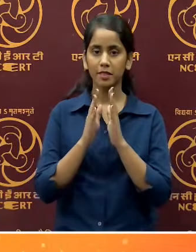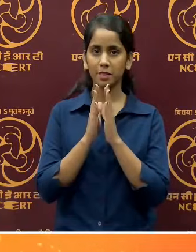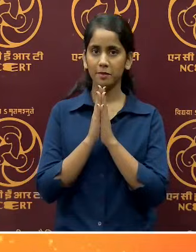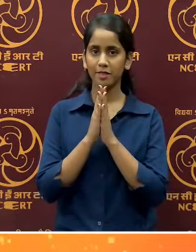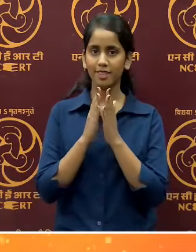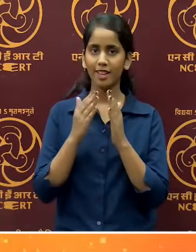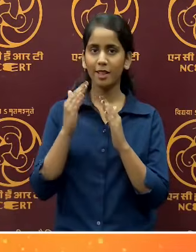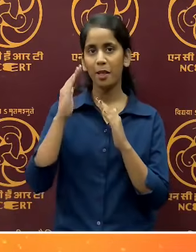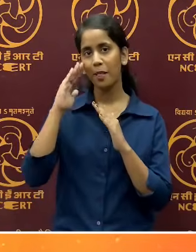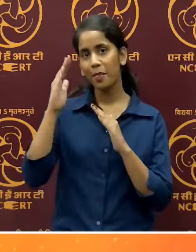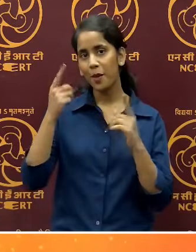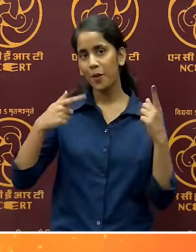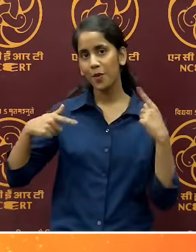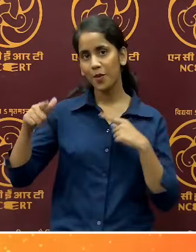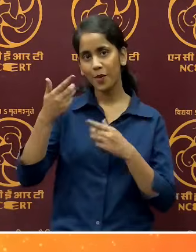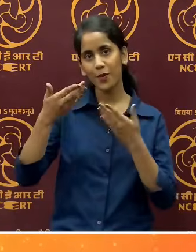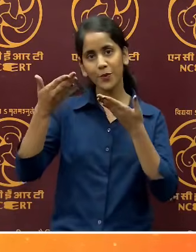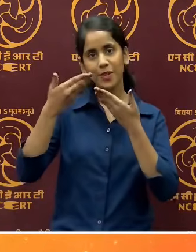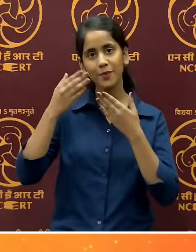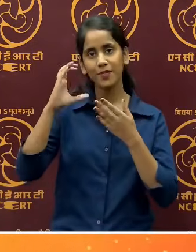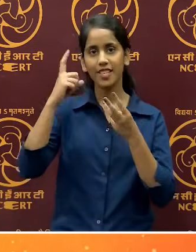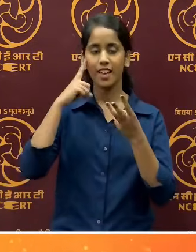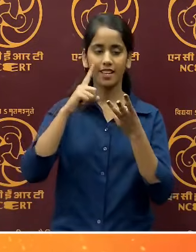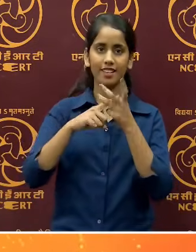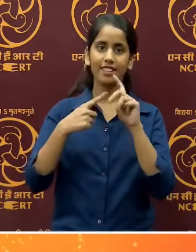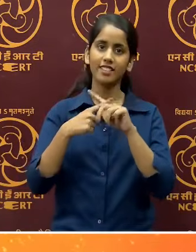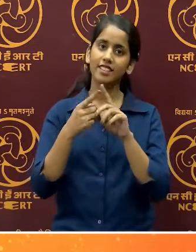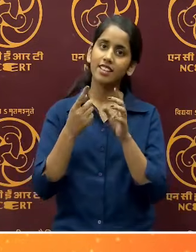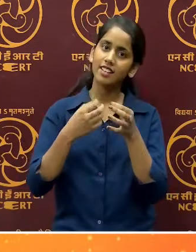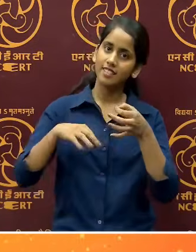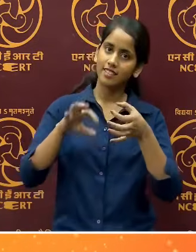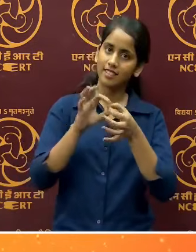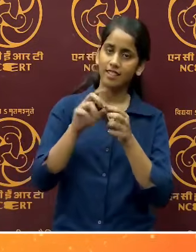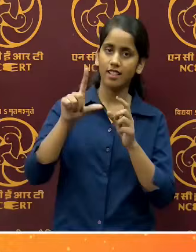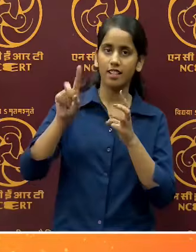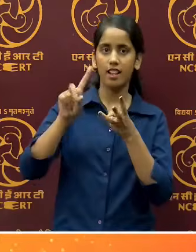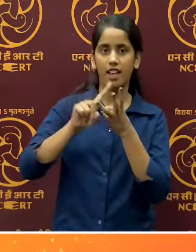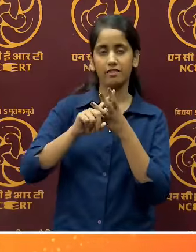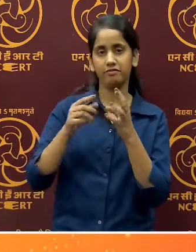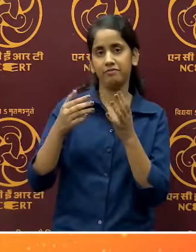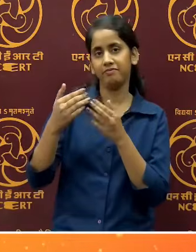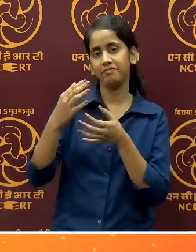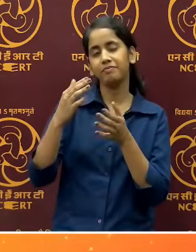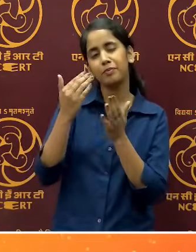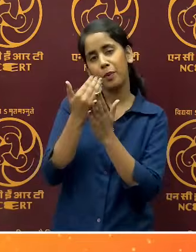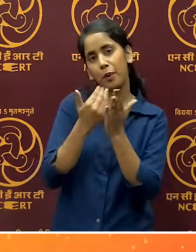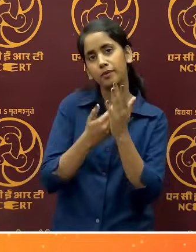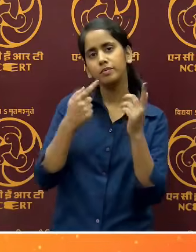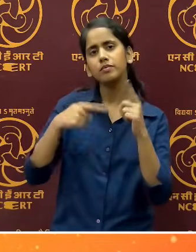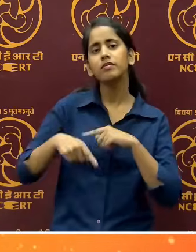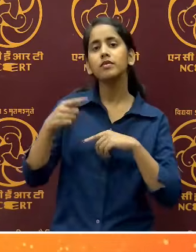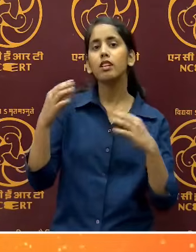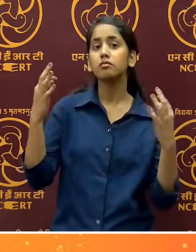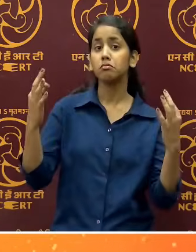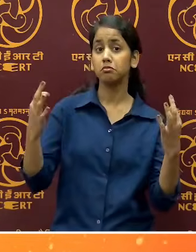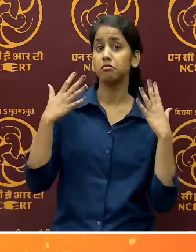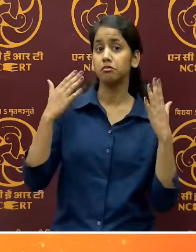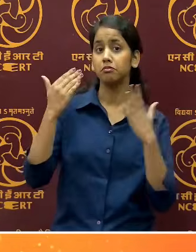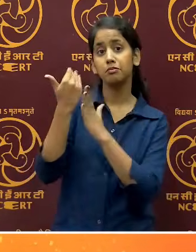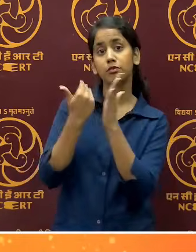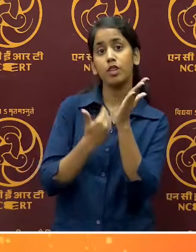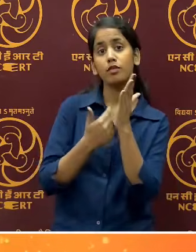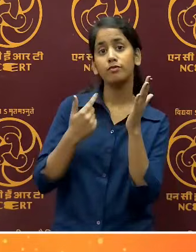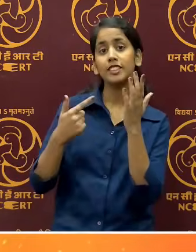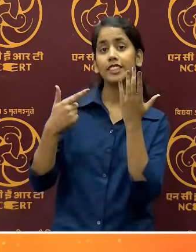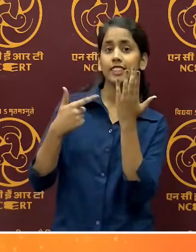Namaskar, hello and a very warm welcome to CIET NCERT's live phone-in interactive program. This is our special program of